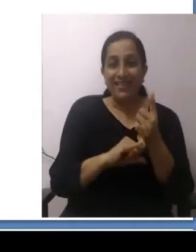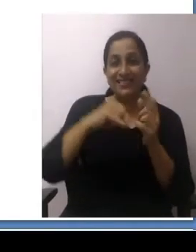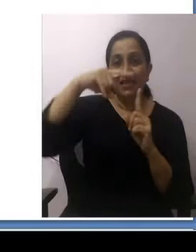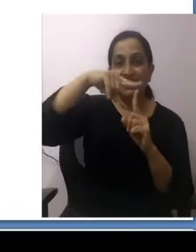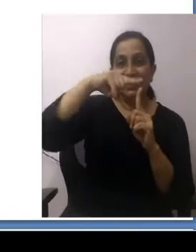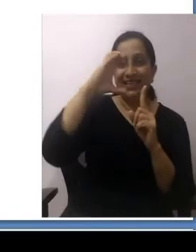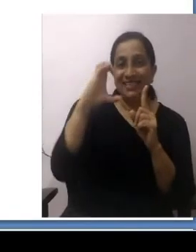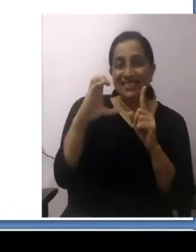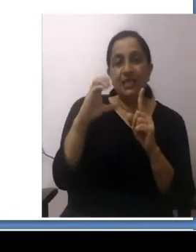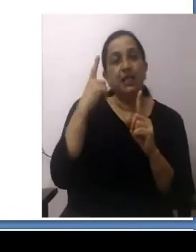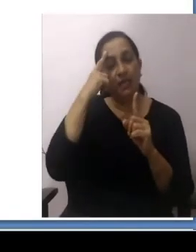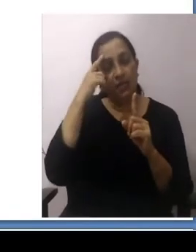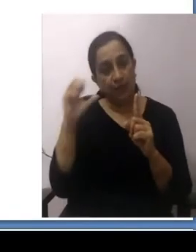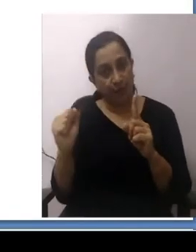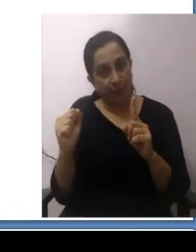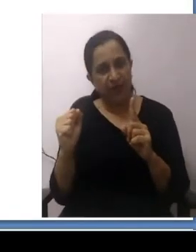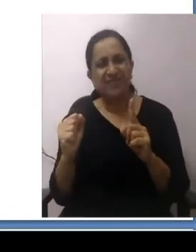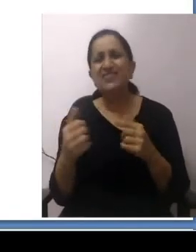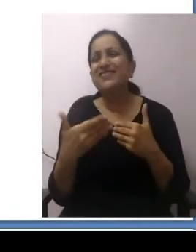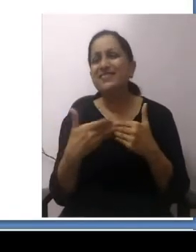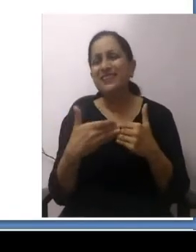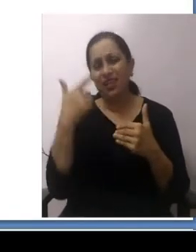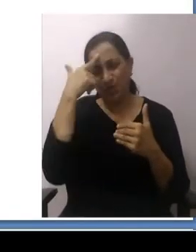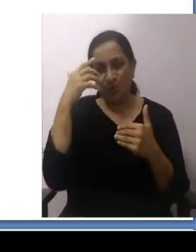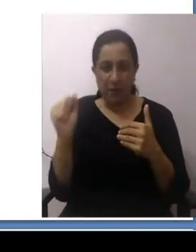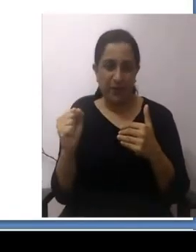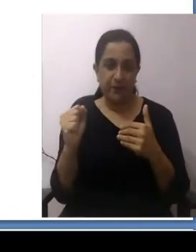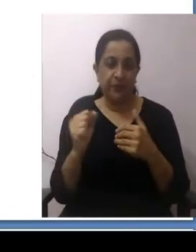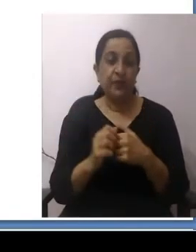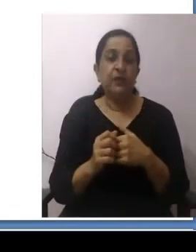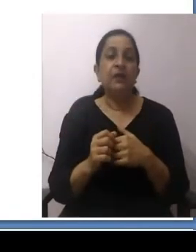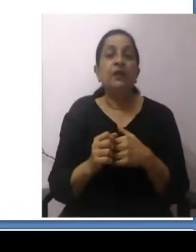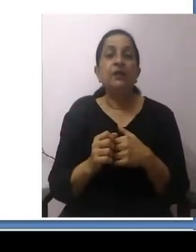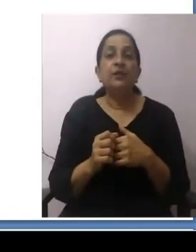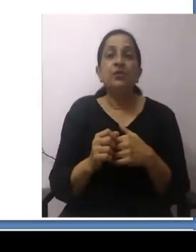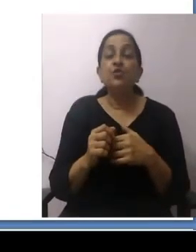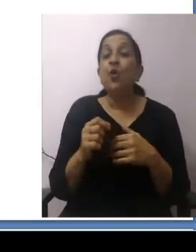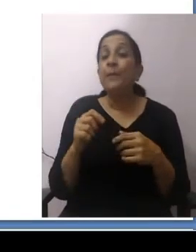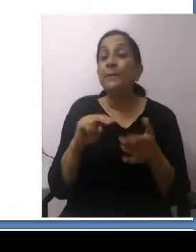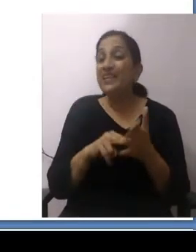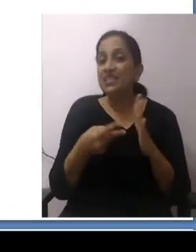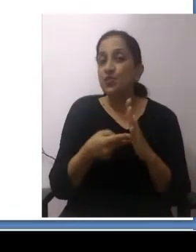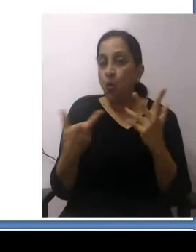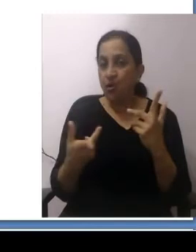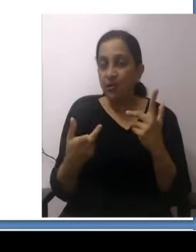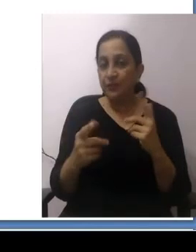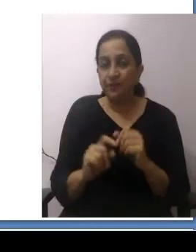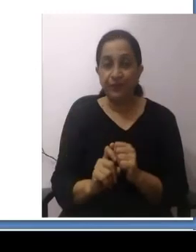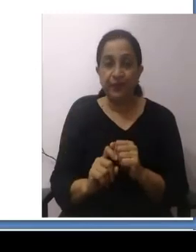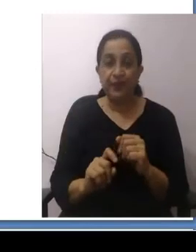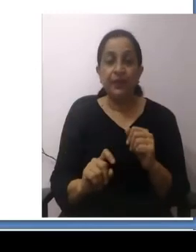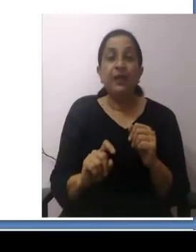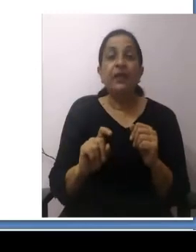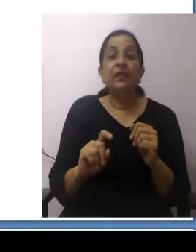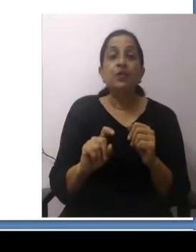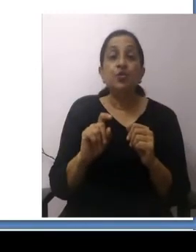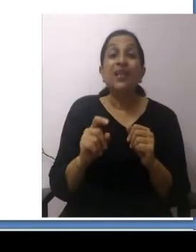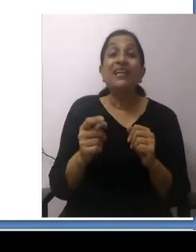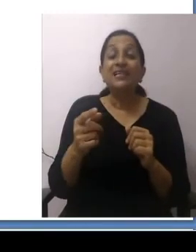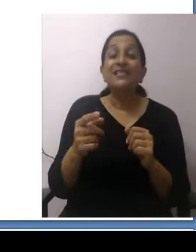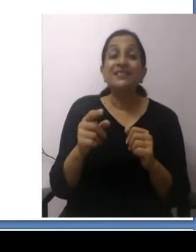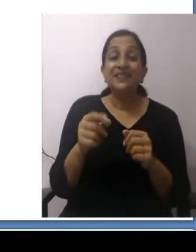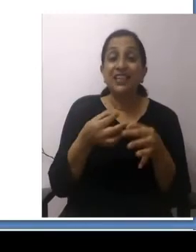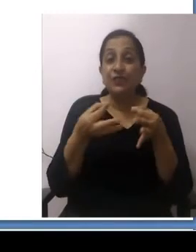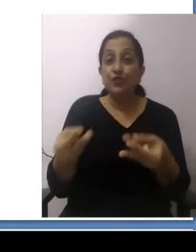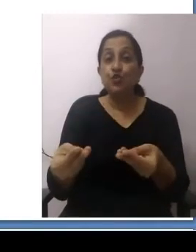STC. So easy to remember, all STC rule. What does it stand for? It stands for the values, and